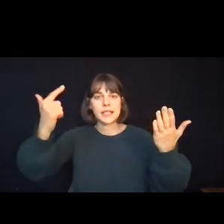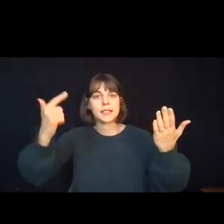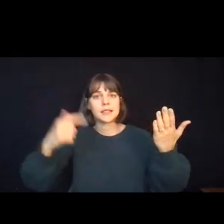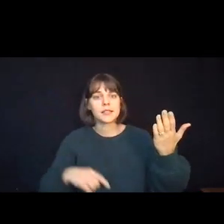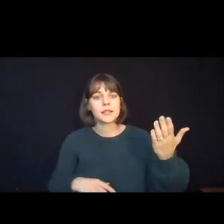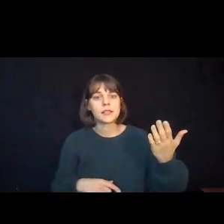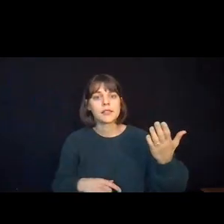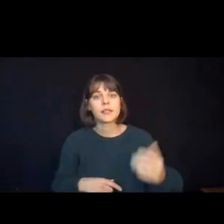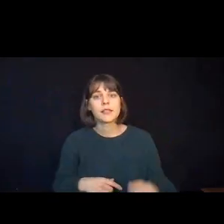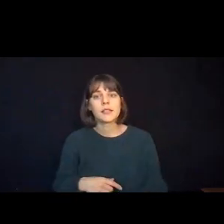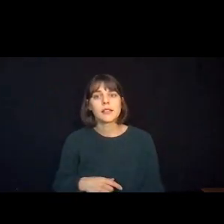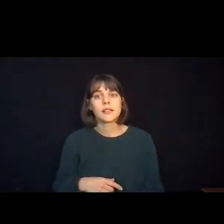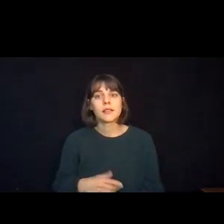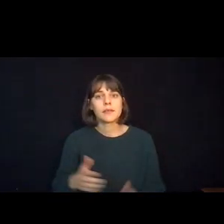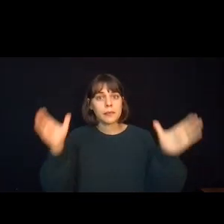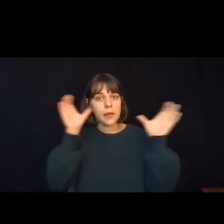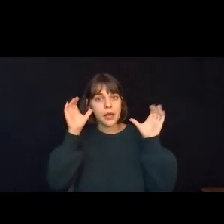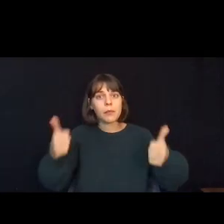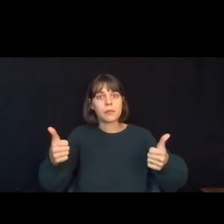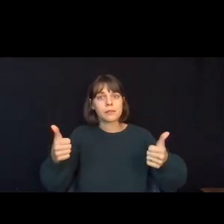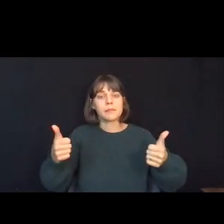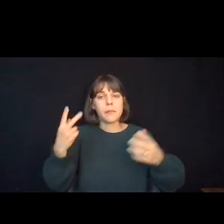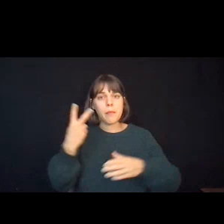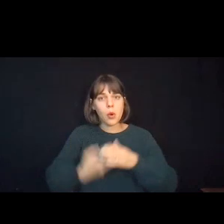Second. Hearing both,